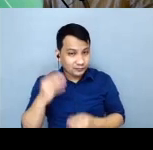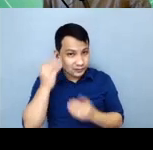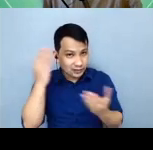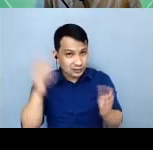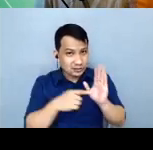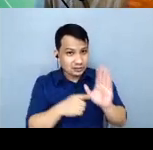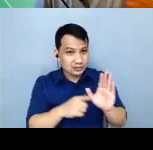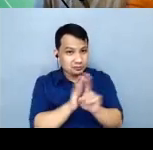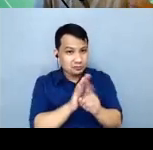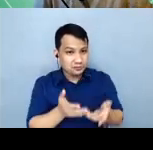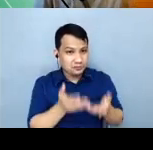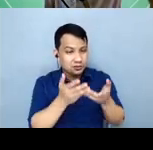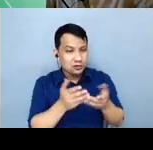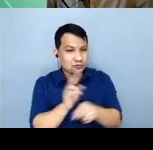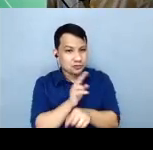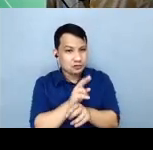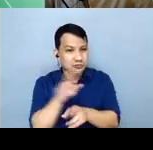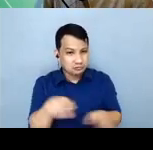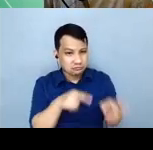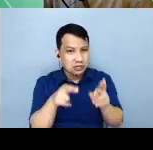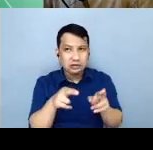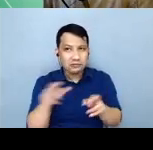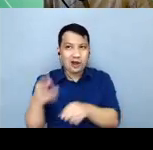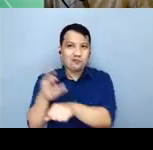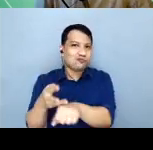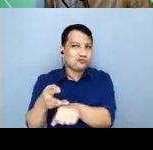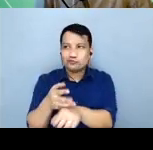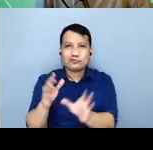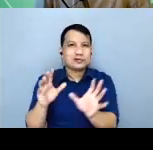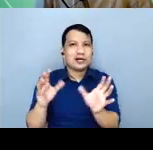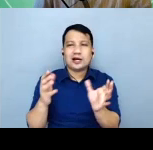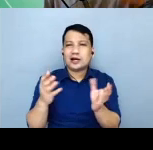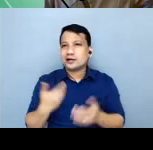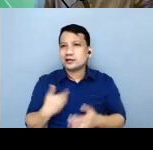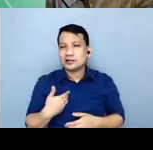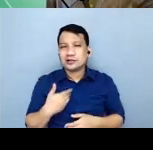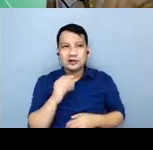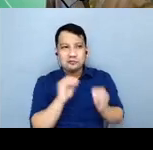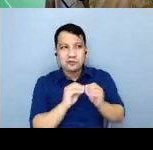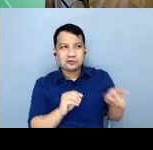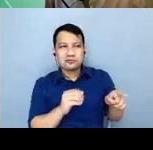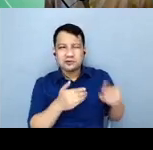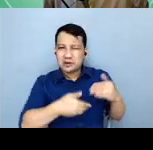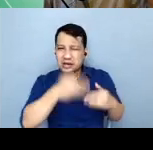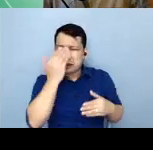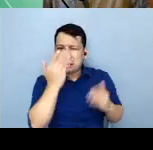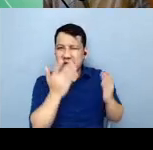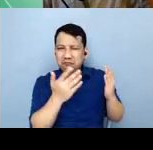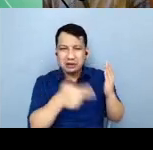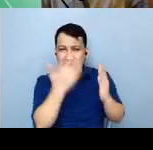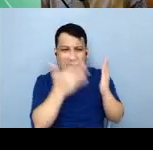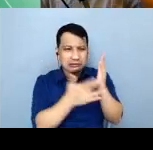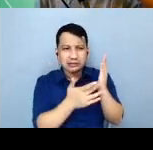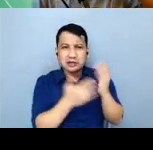as amazing as, like, let's say, using recycled wood or having these very high-tech things. But